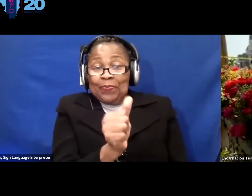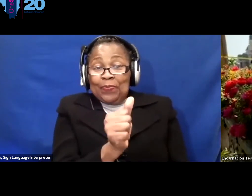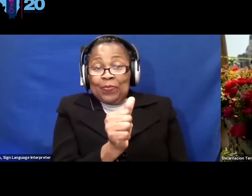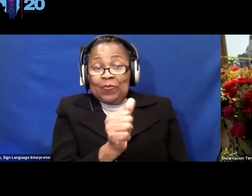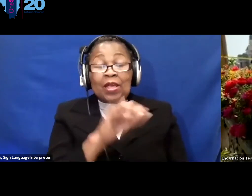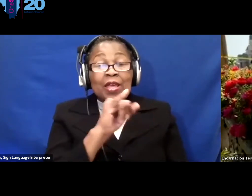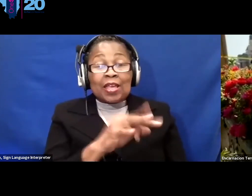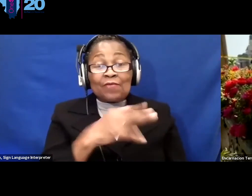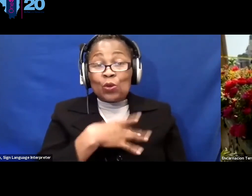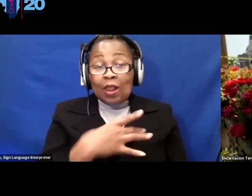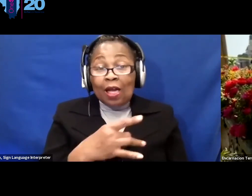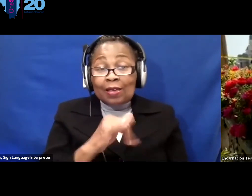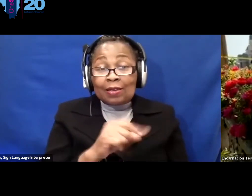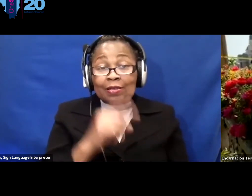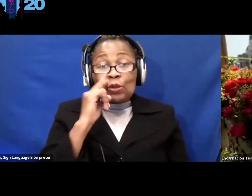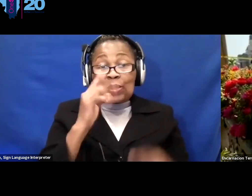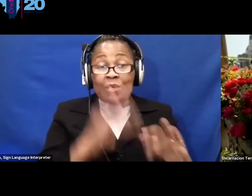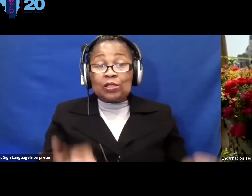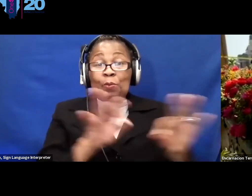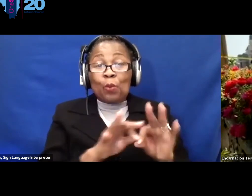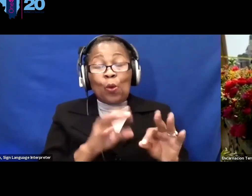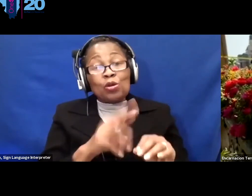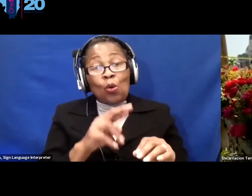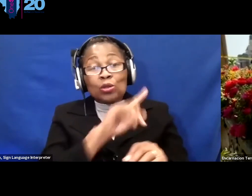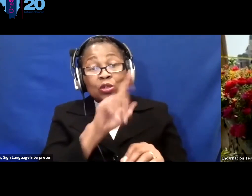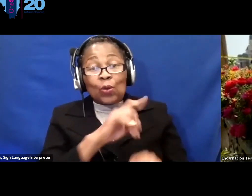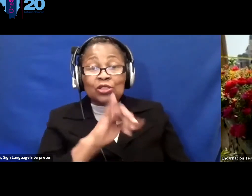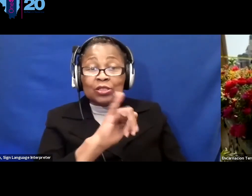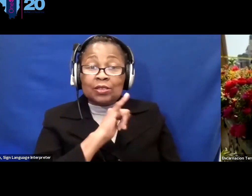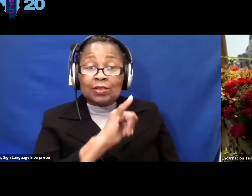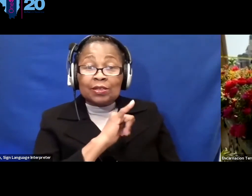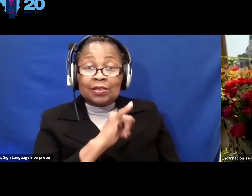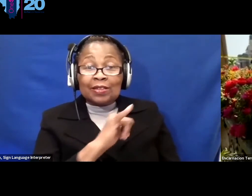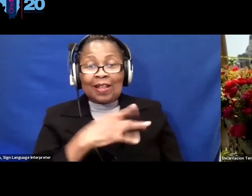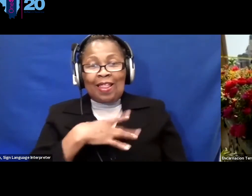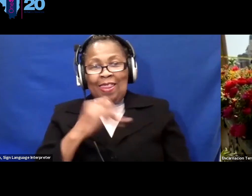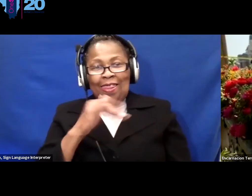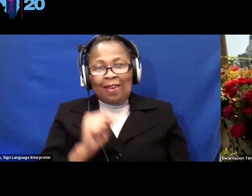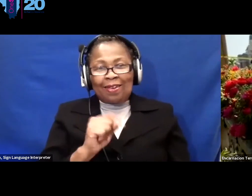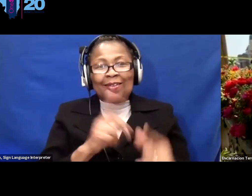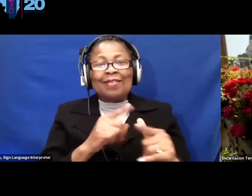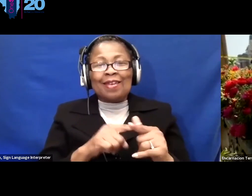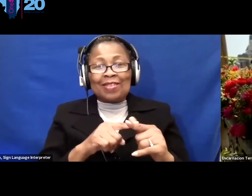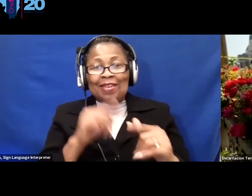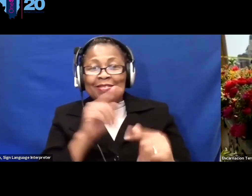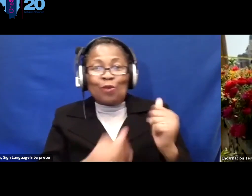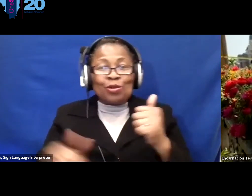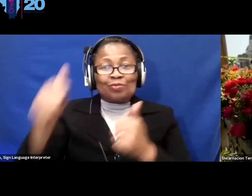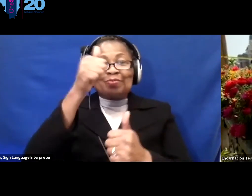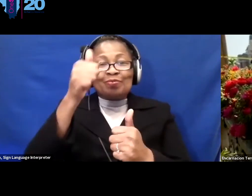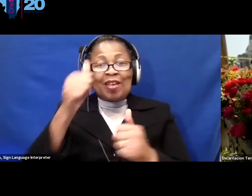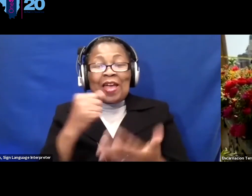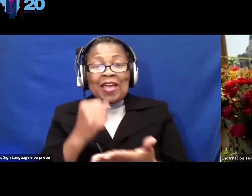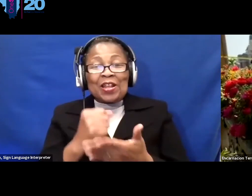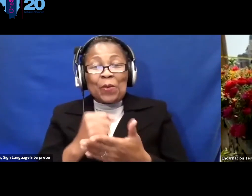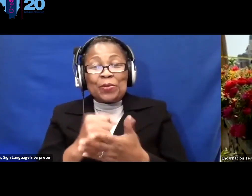like a question and you think it is important, or a question that you also have, like it, and that will shoot the question up to the top and help us